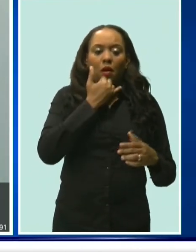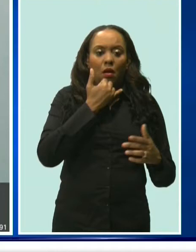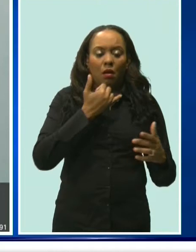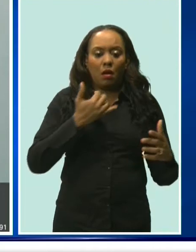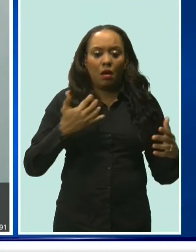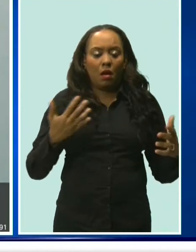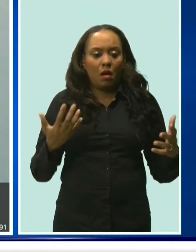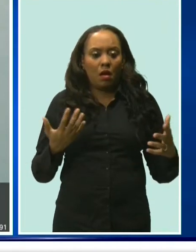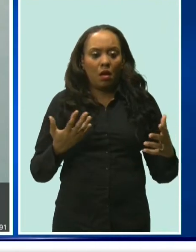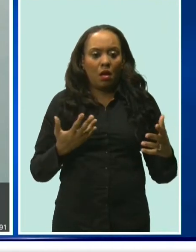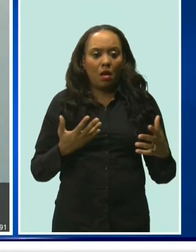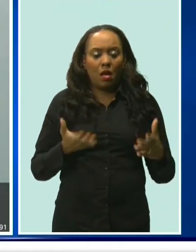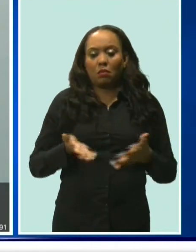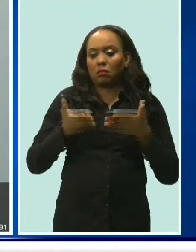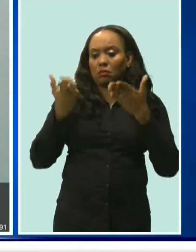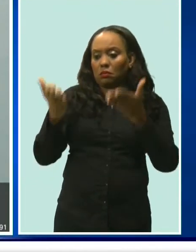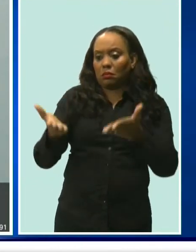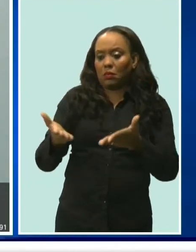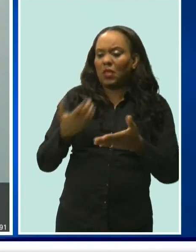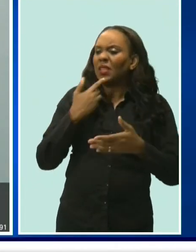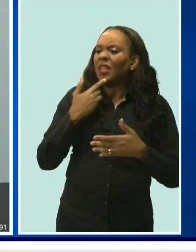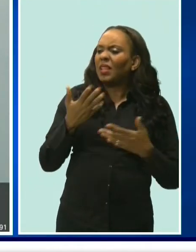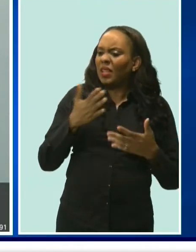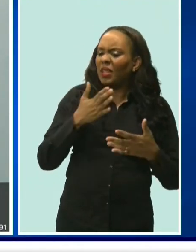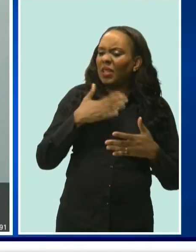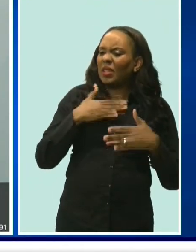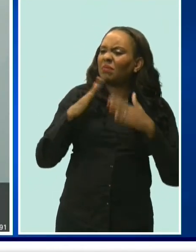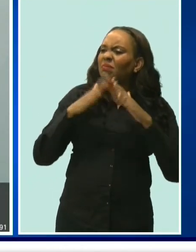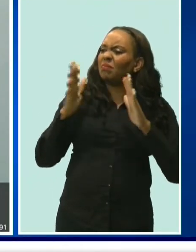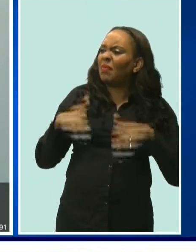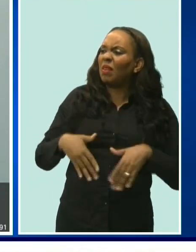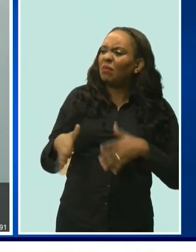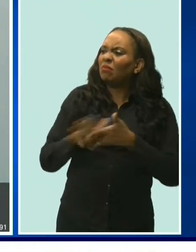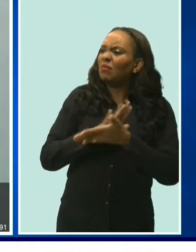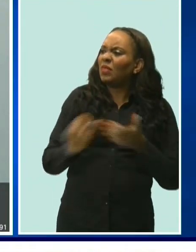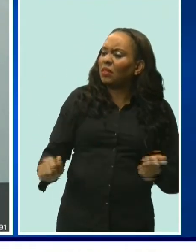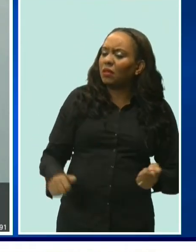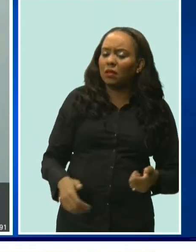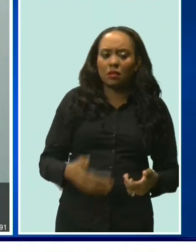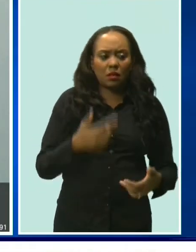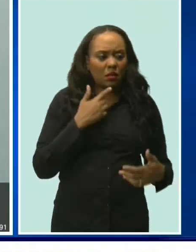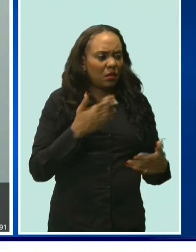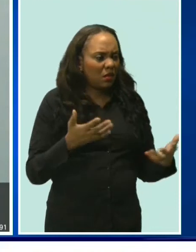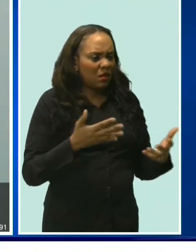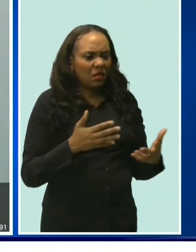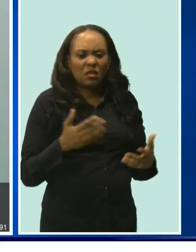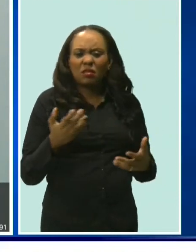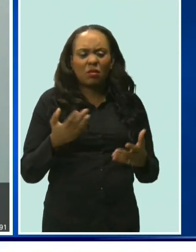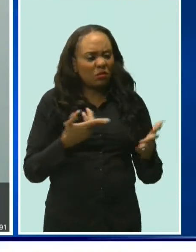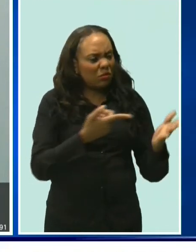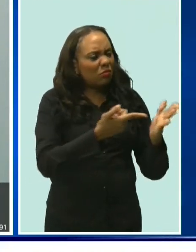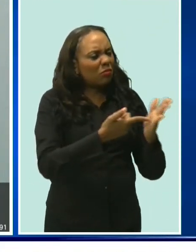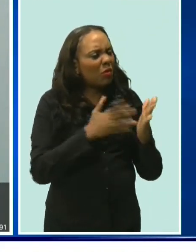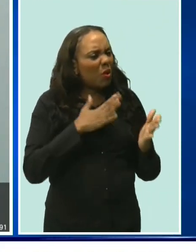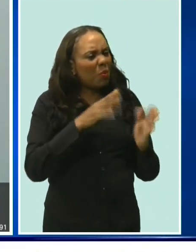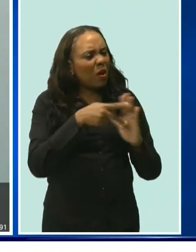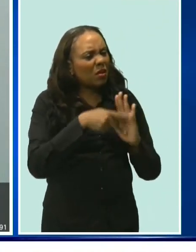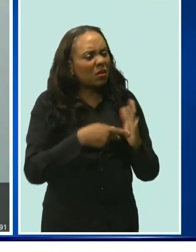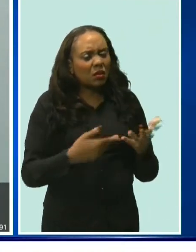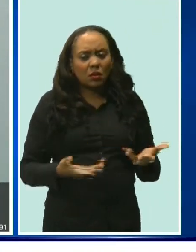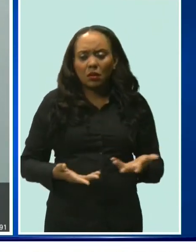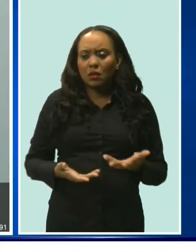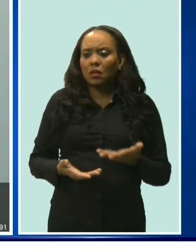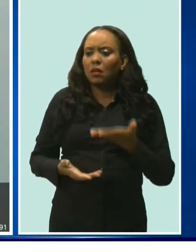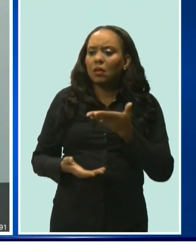in the insurance company and then hear that, your policy wording does not cover that. At the point of making that claim and understanding at that